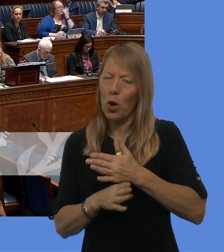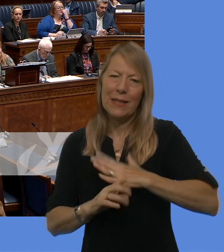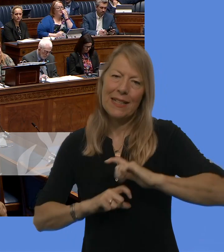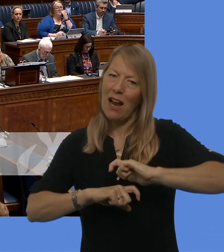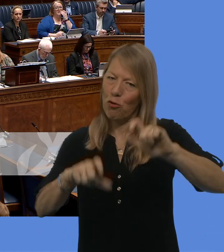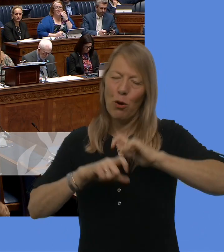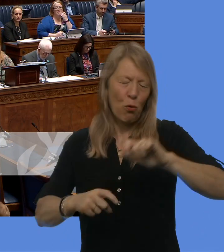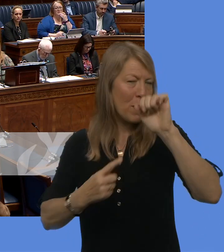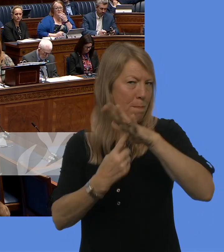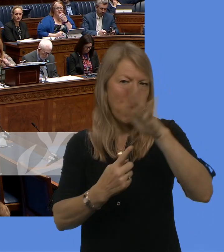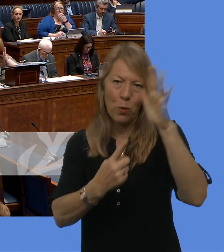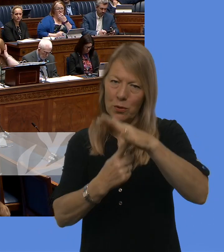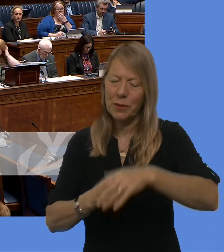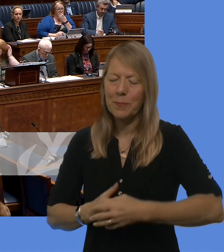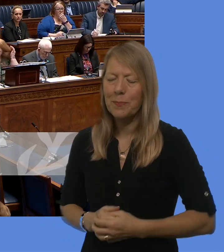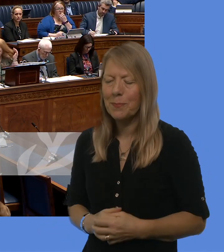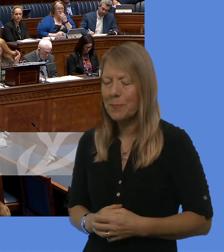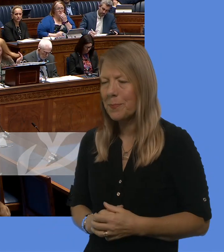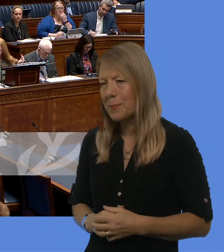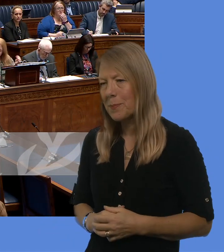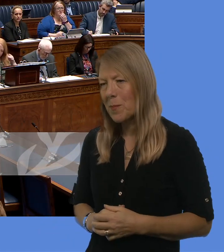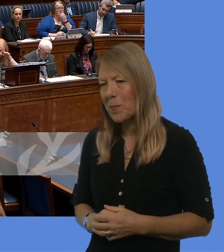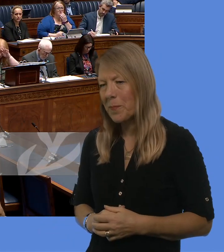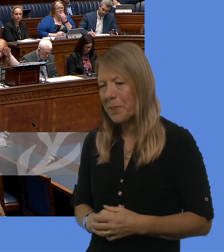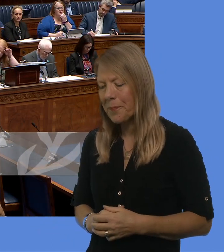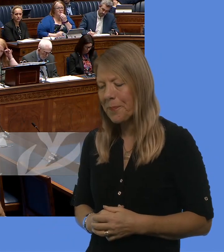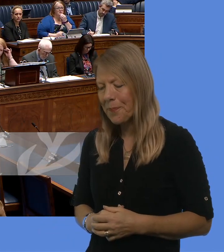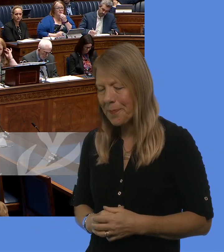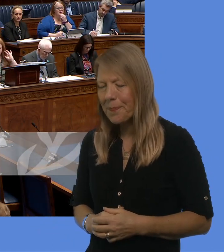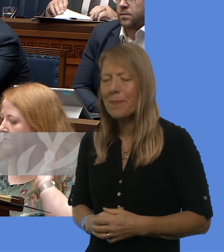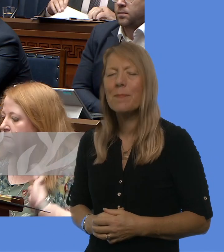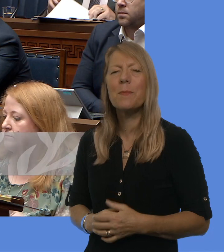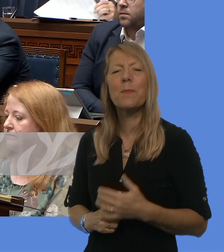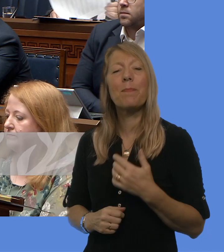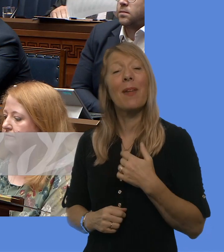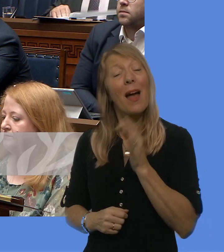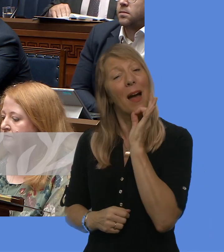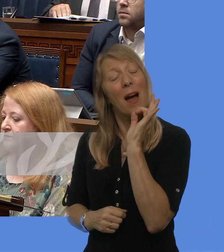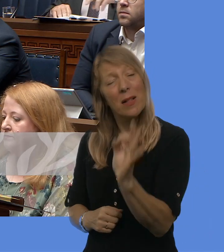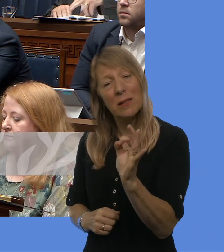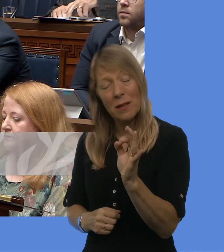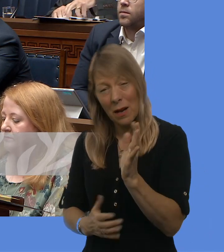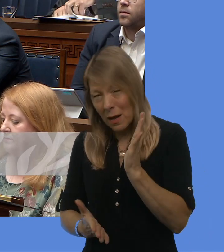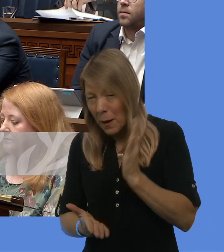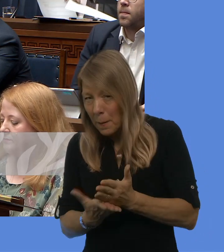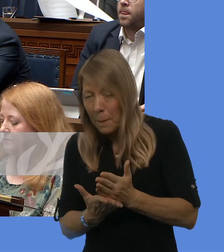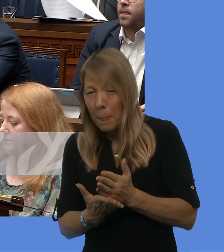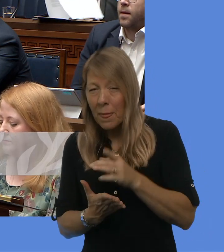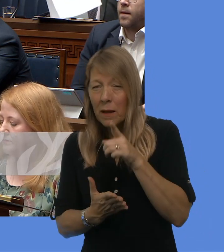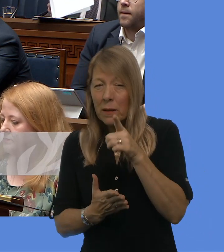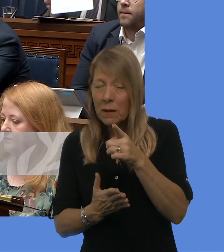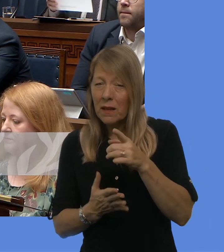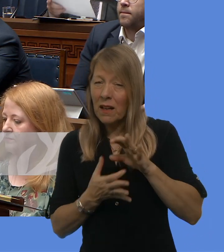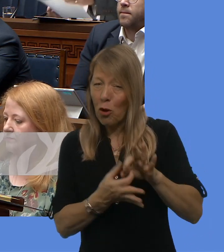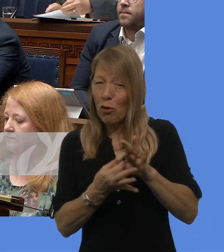Mr. Speaker, I think the Minister has alluded to this already, but to confirm, can the Minister confirm that engagement with stakeholders will continue